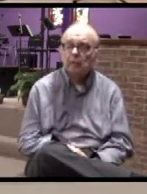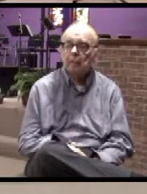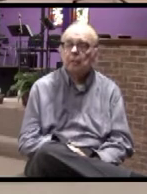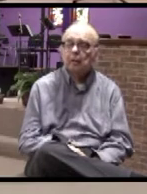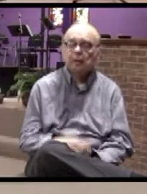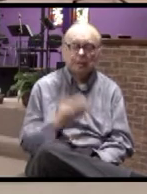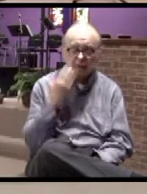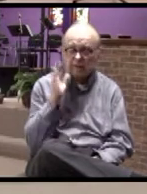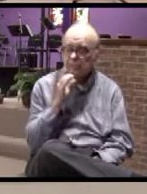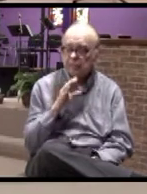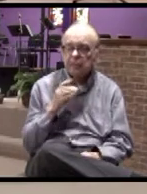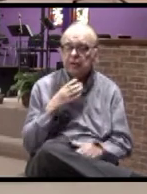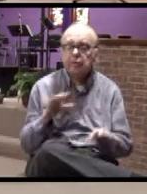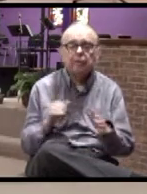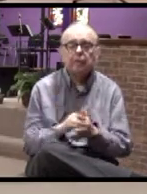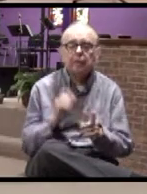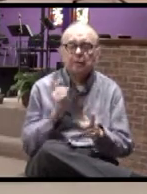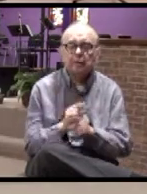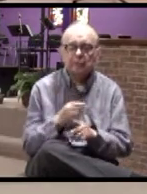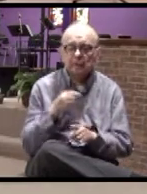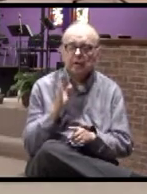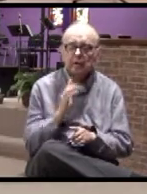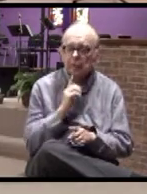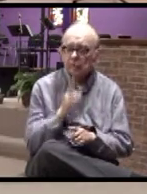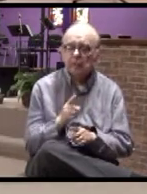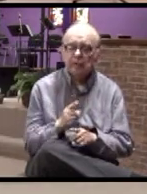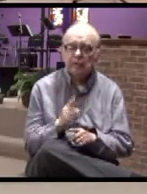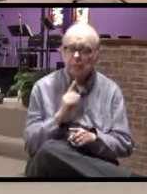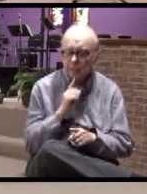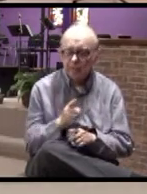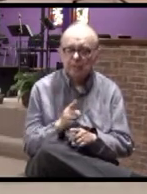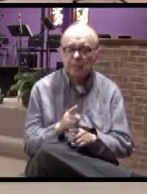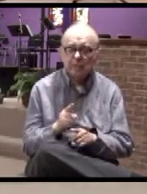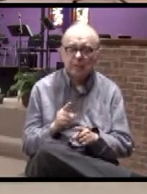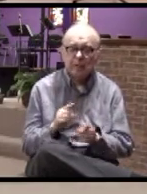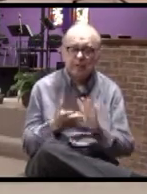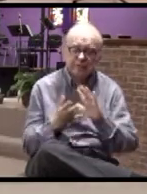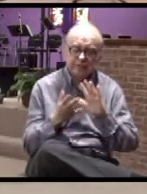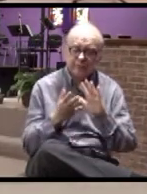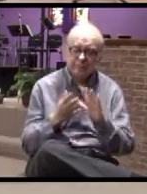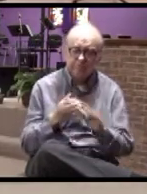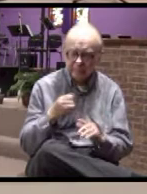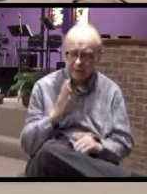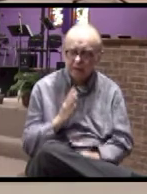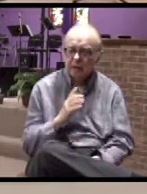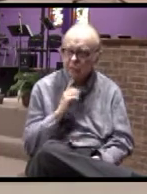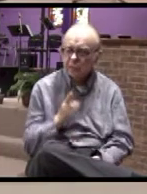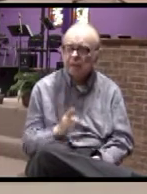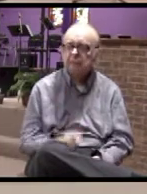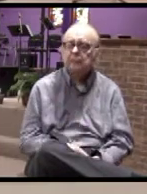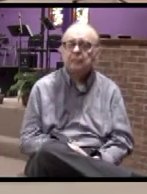I didn't do it right. God, I really, really messed up.